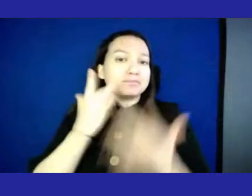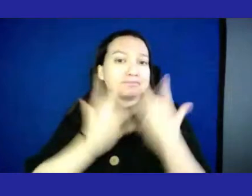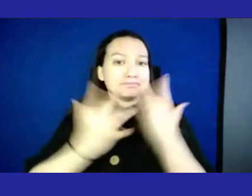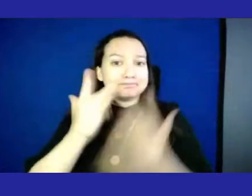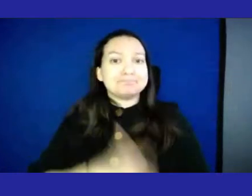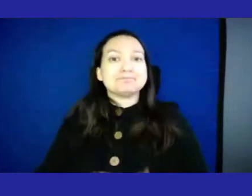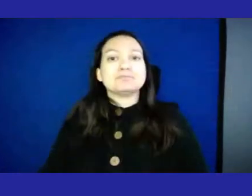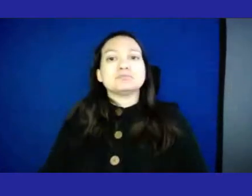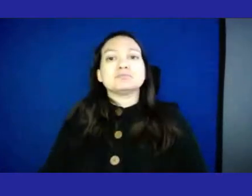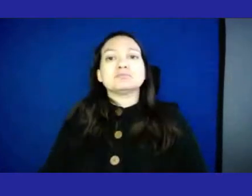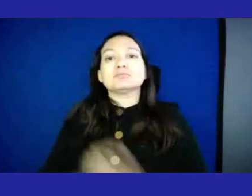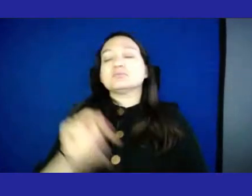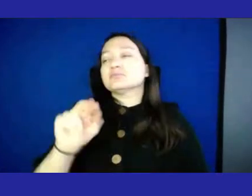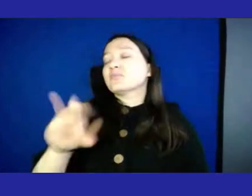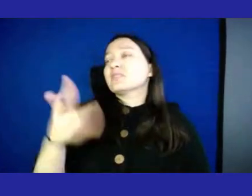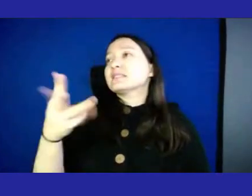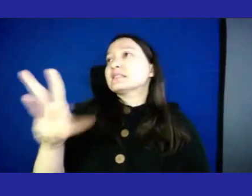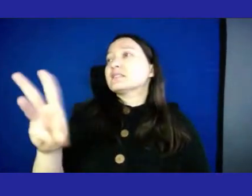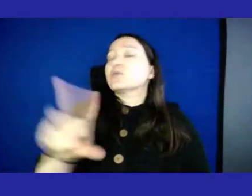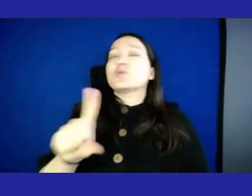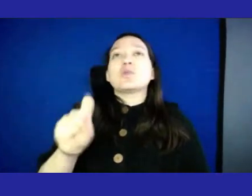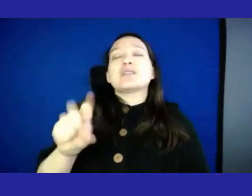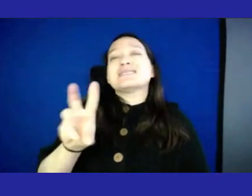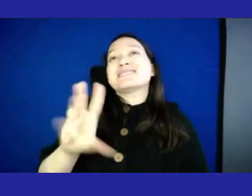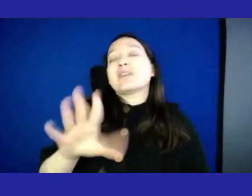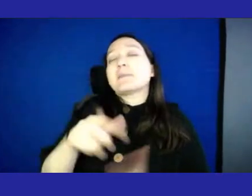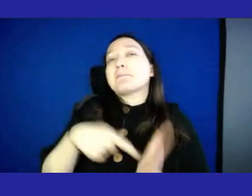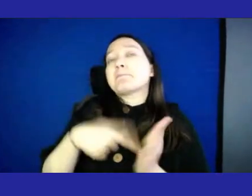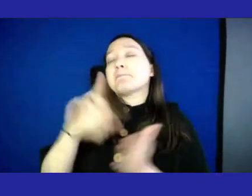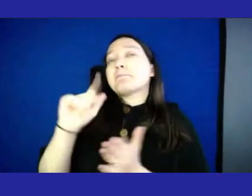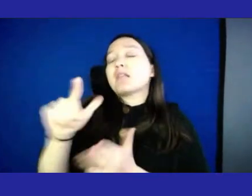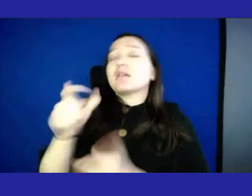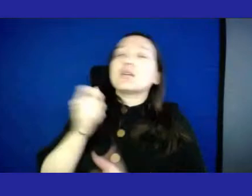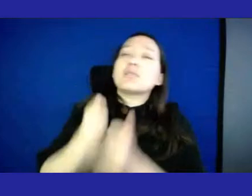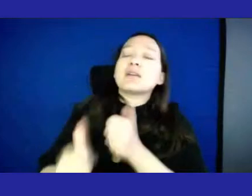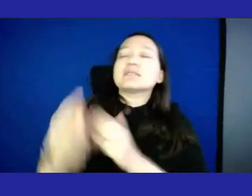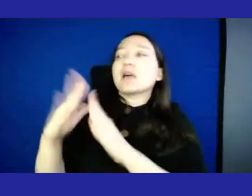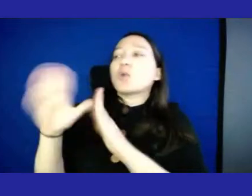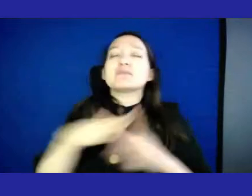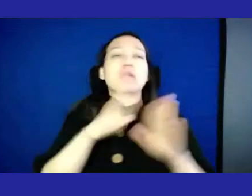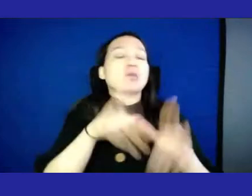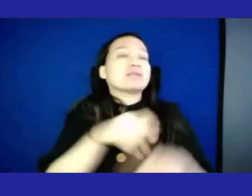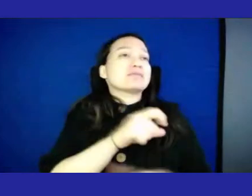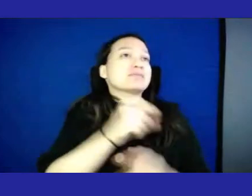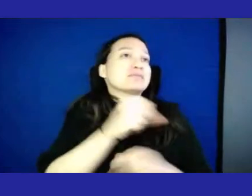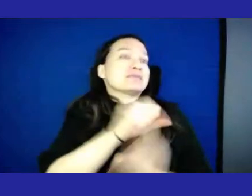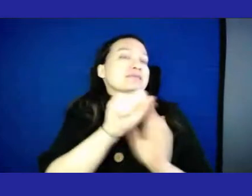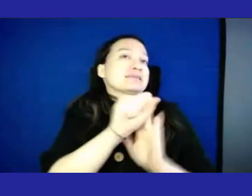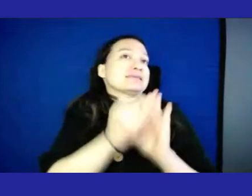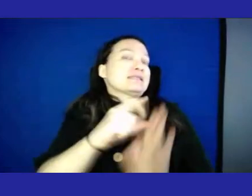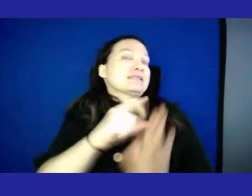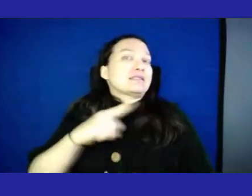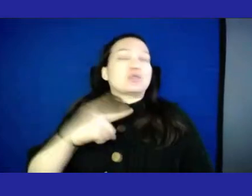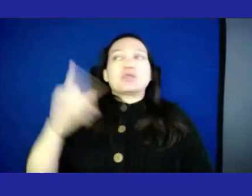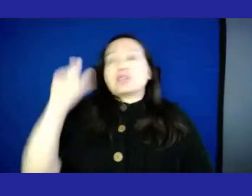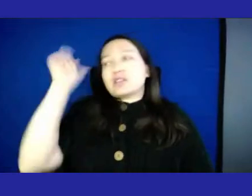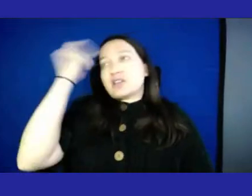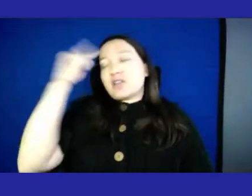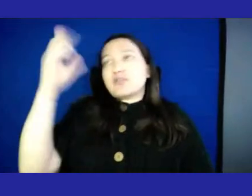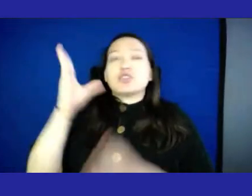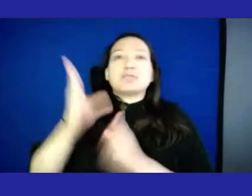as of November 16th, there are 165 bills that passed both houses of the state legislature that still need to be considered by the governor before the end of the